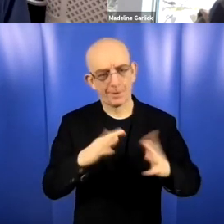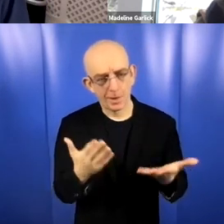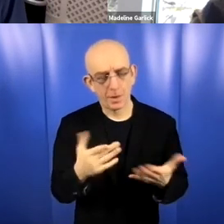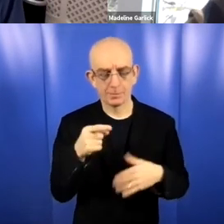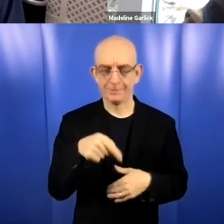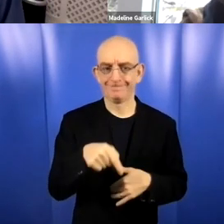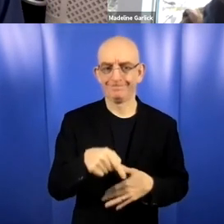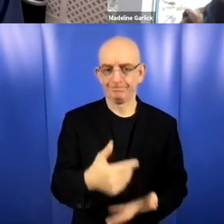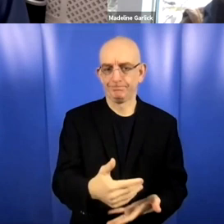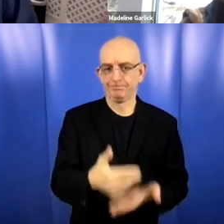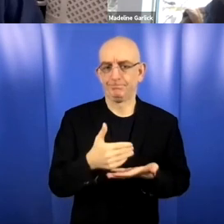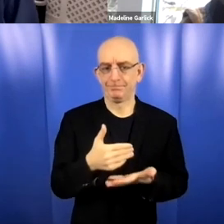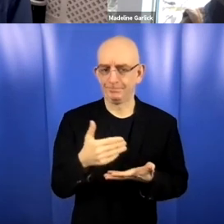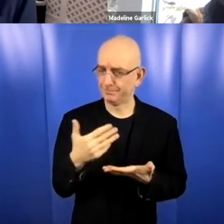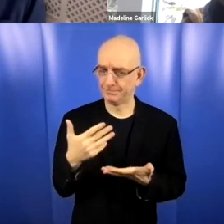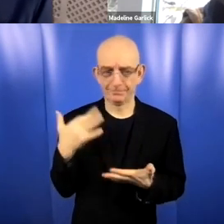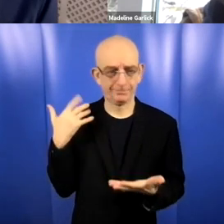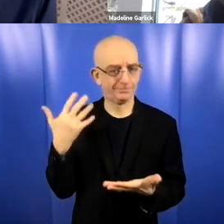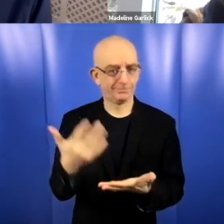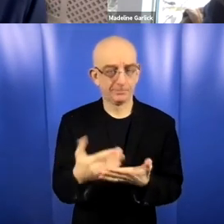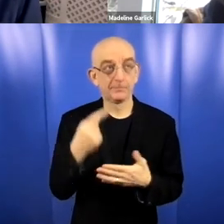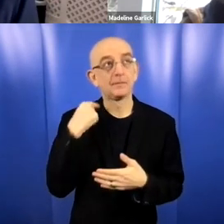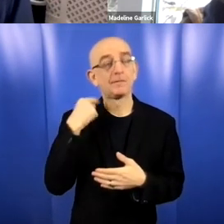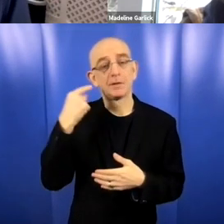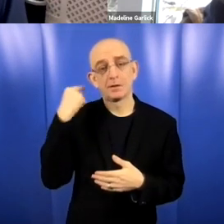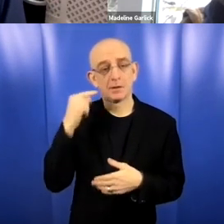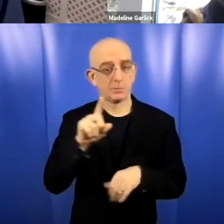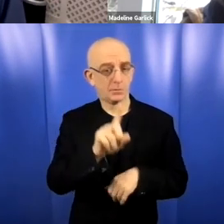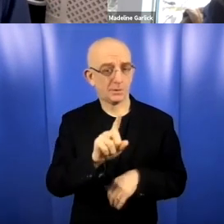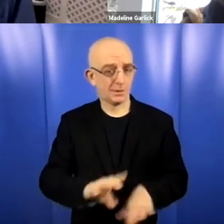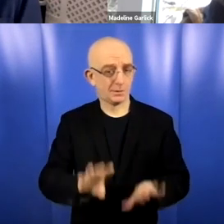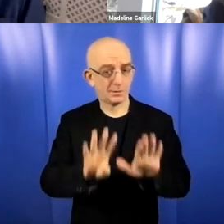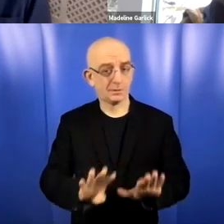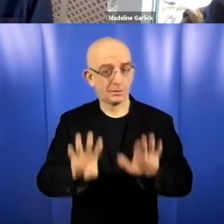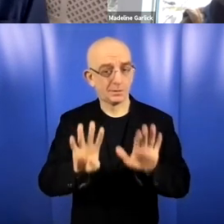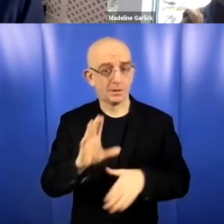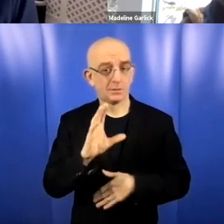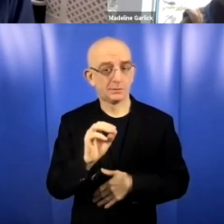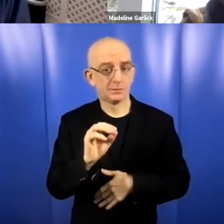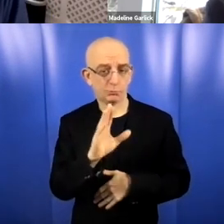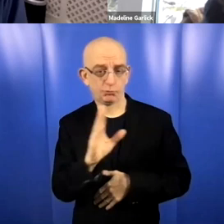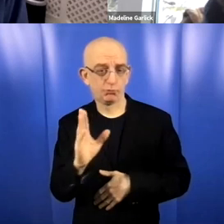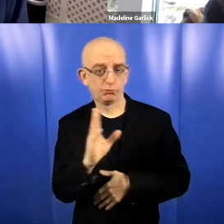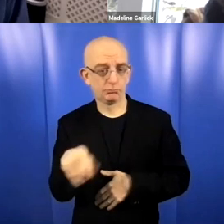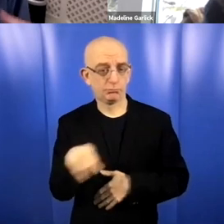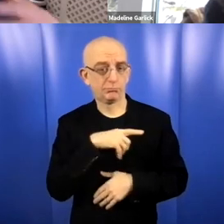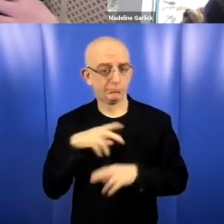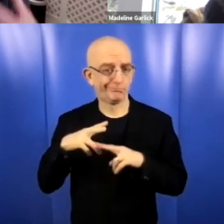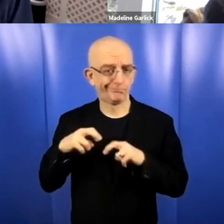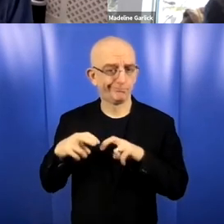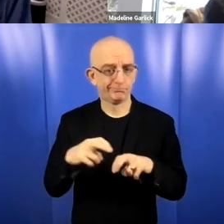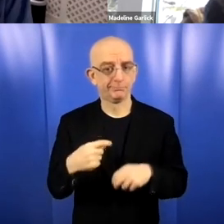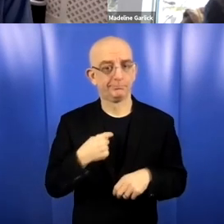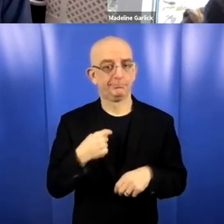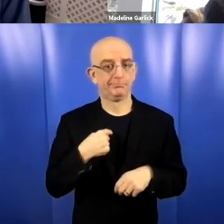nowhere near at the beginning of that study. In fact, they probably started before I was born. What we